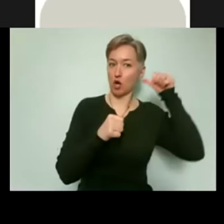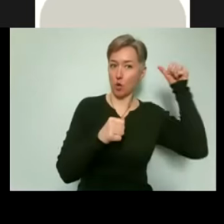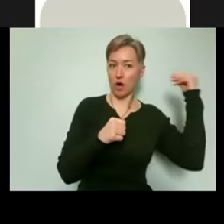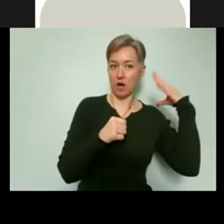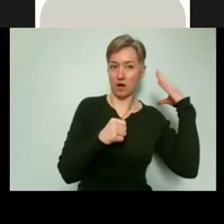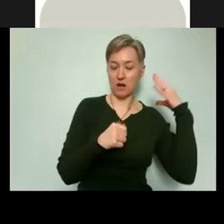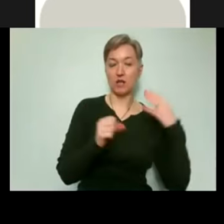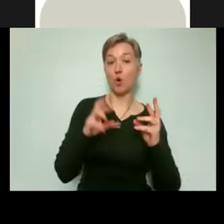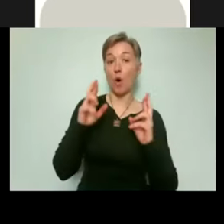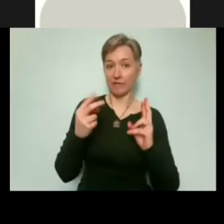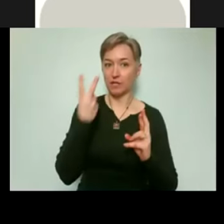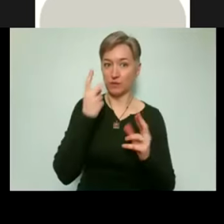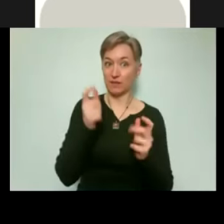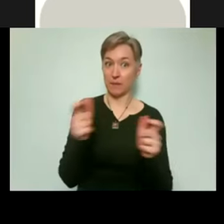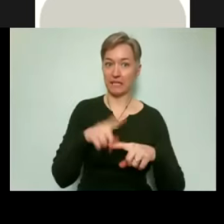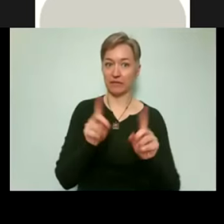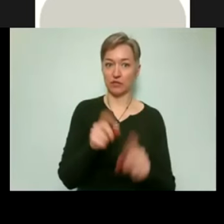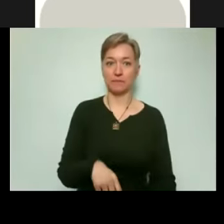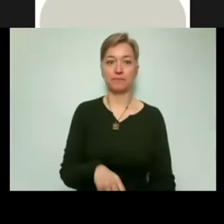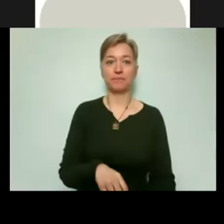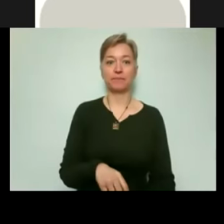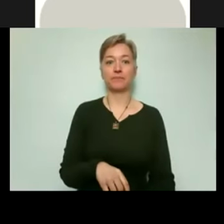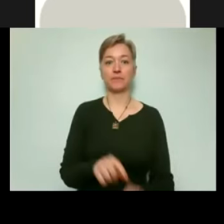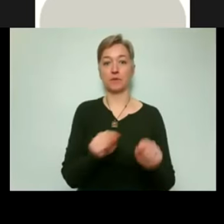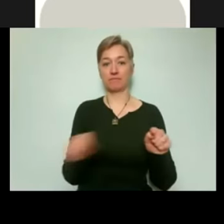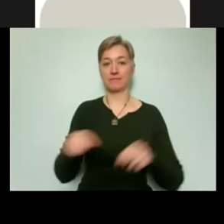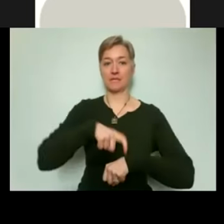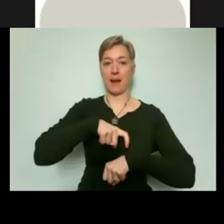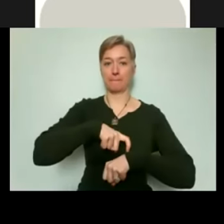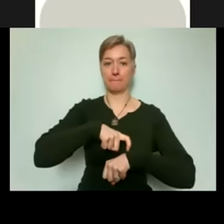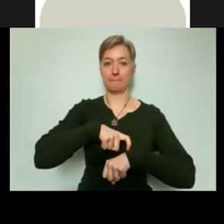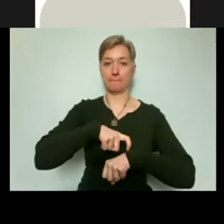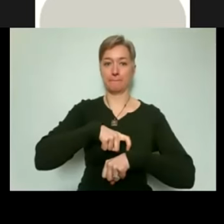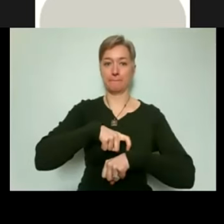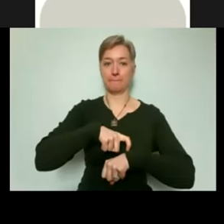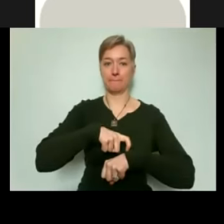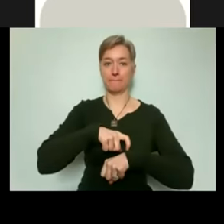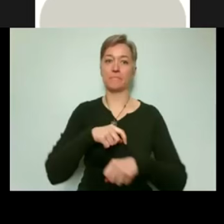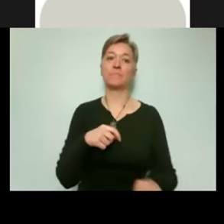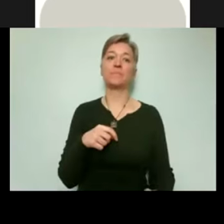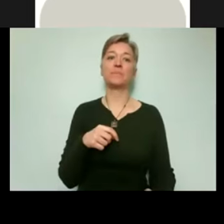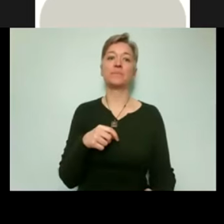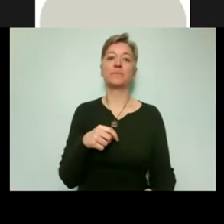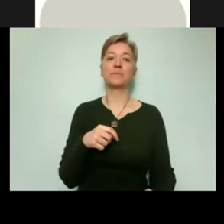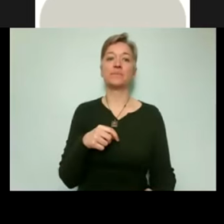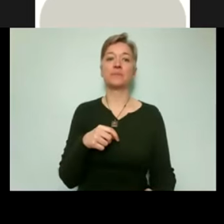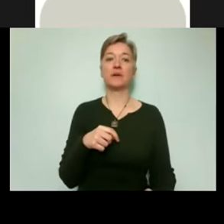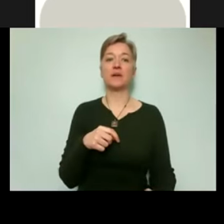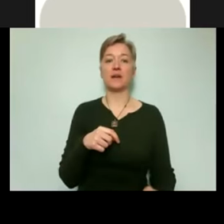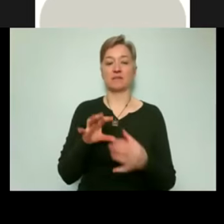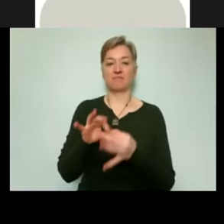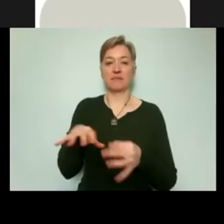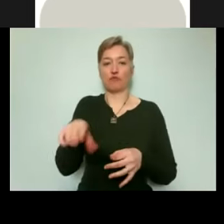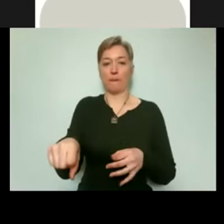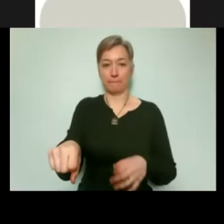Hopefully there's going to be a big difference. This is time on the horizontal axis, and here it's aligned to the handle grab, so it's before the stimulus